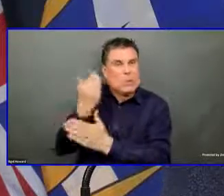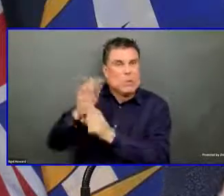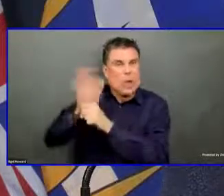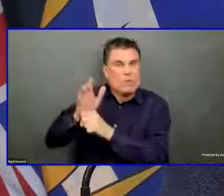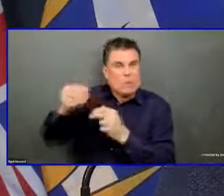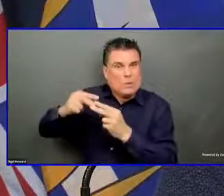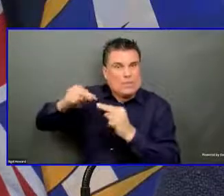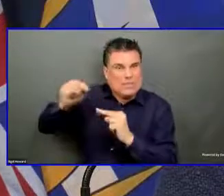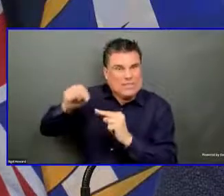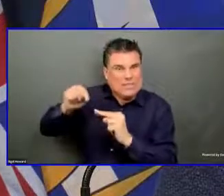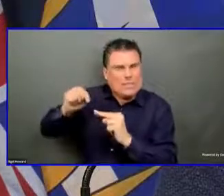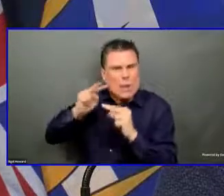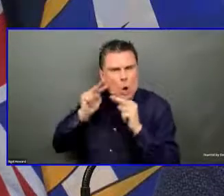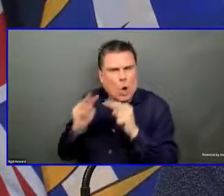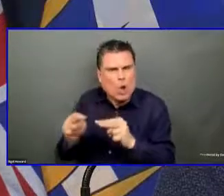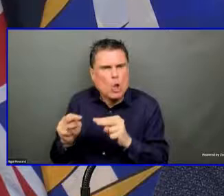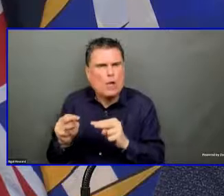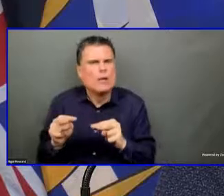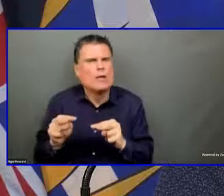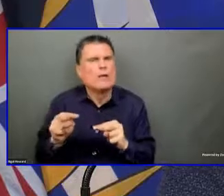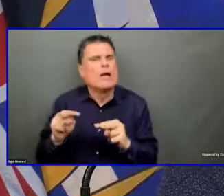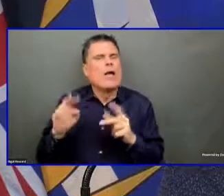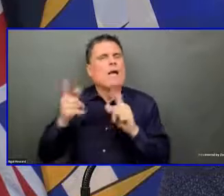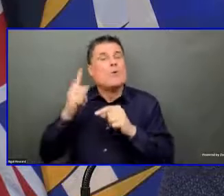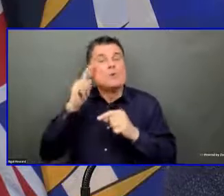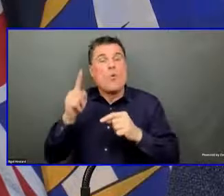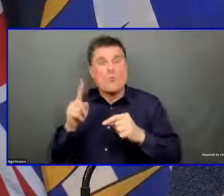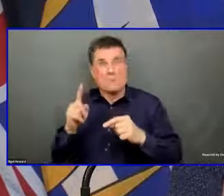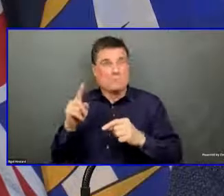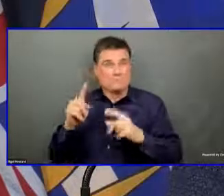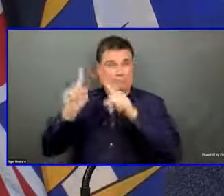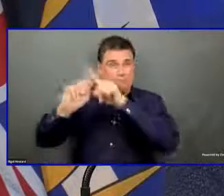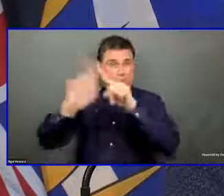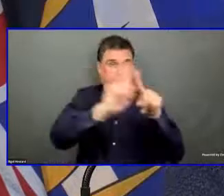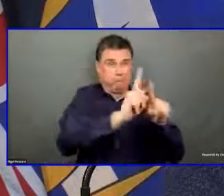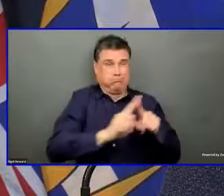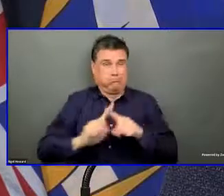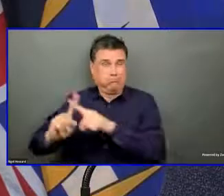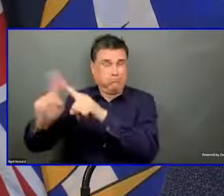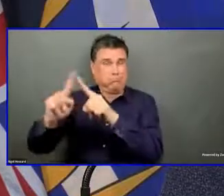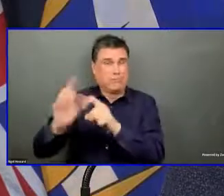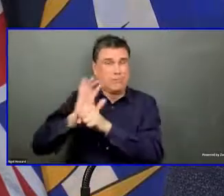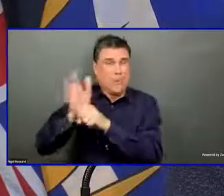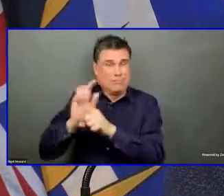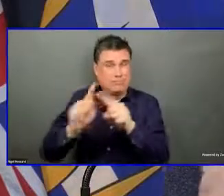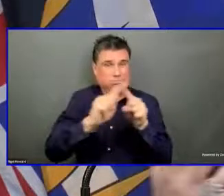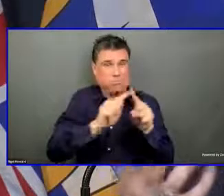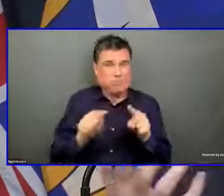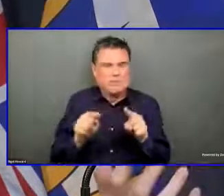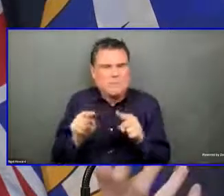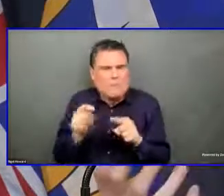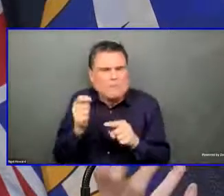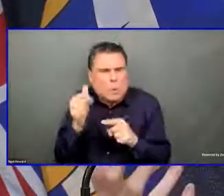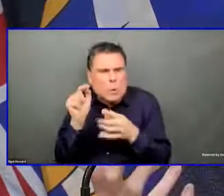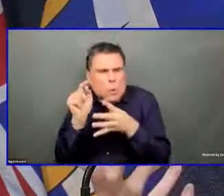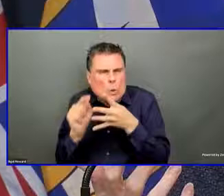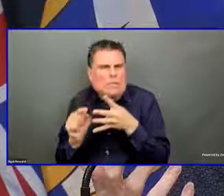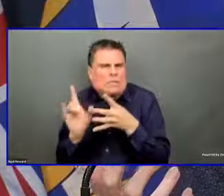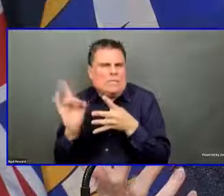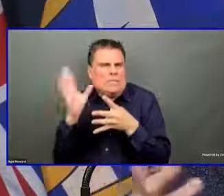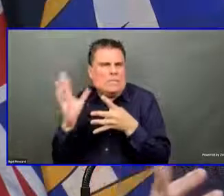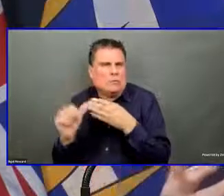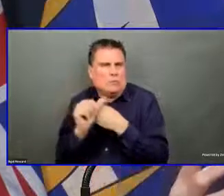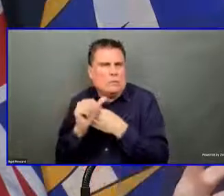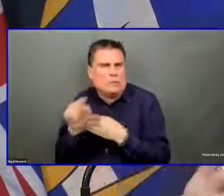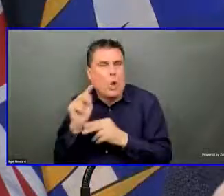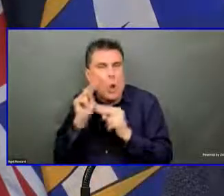a small percentage of what we're seeing. So we are continuing to report exposure events, and it's become apparent to us that we